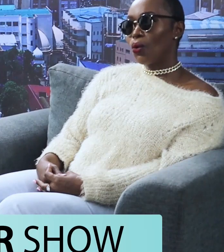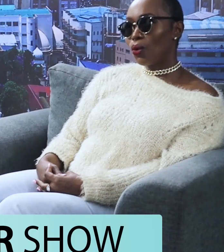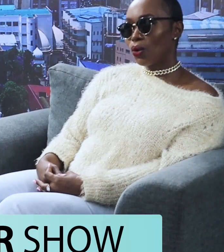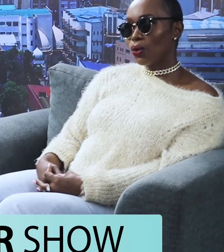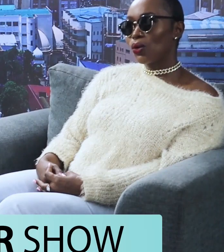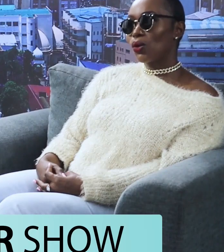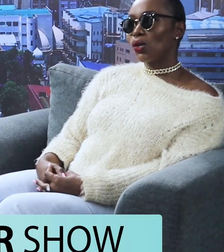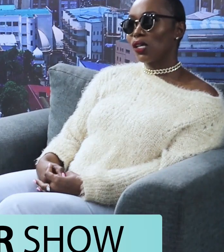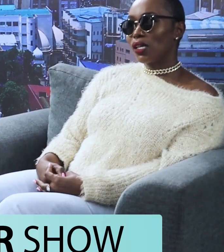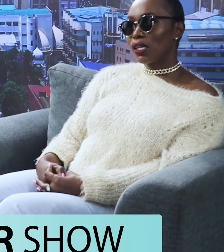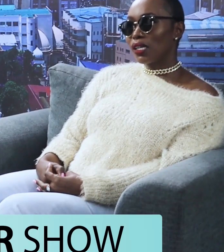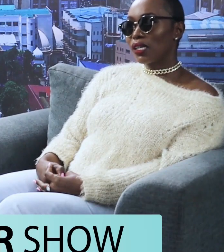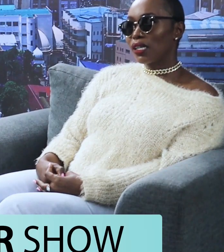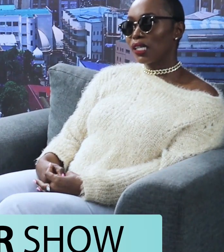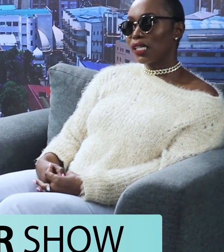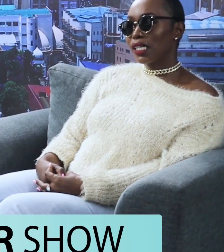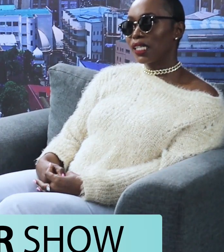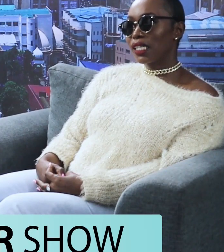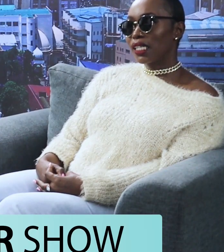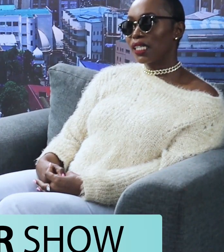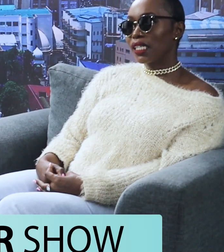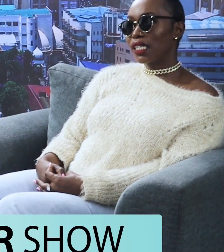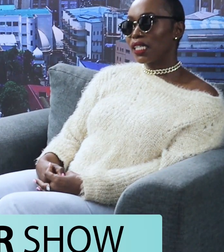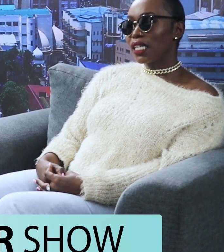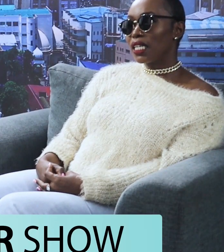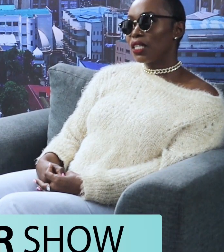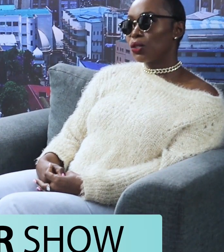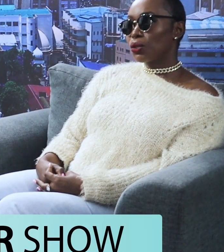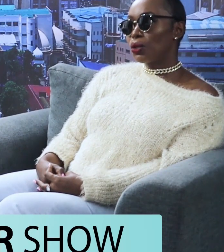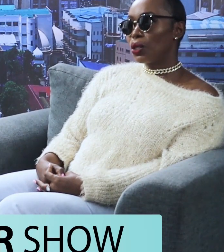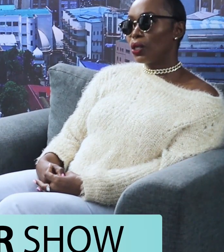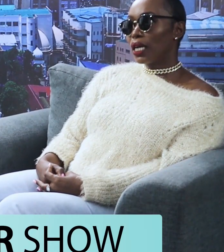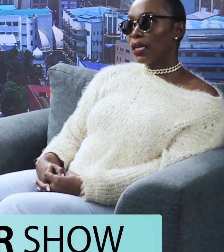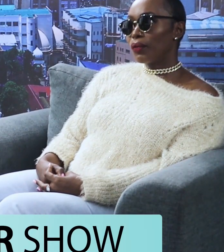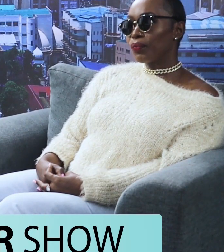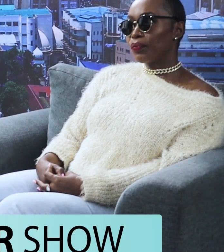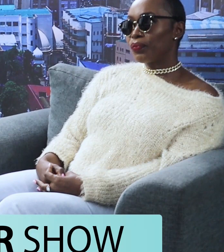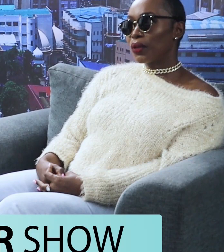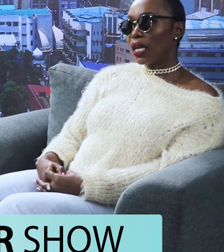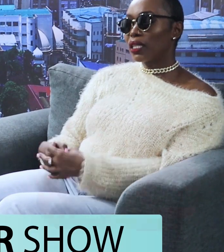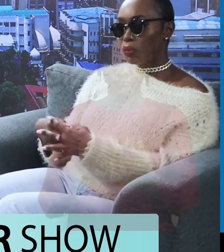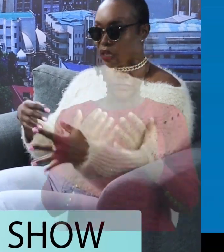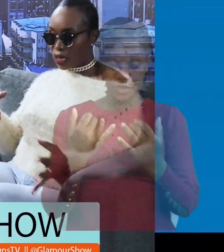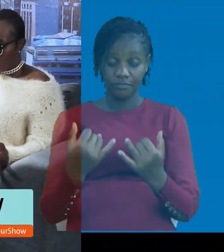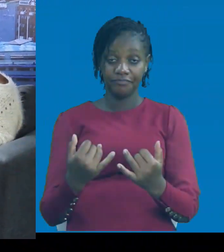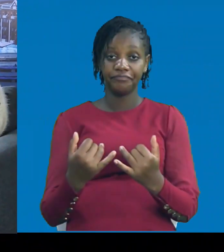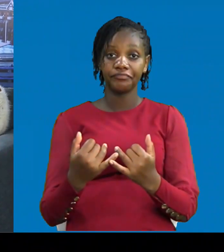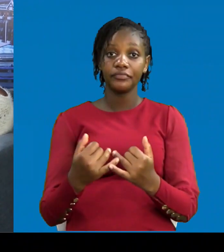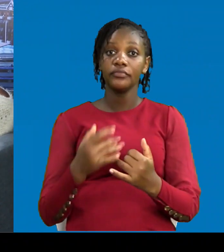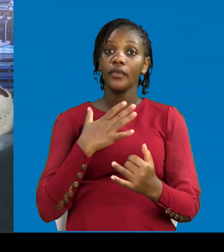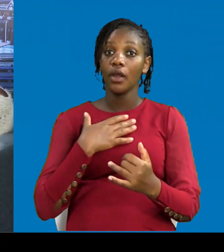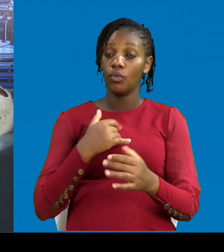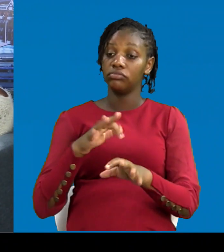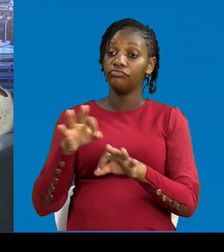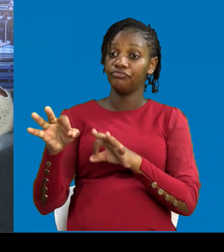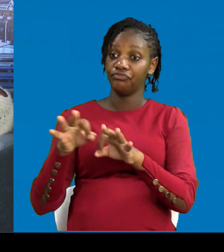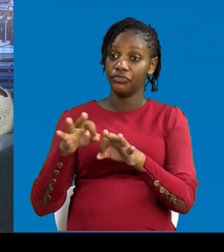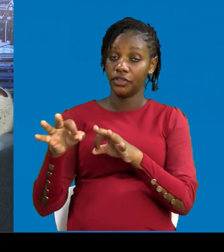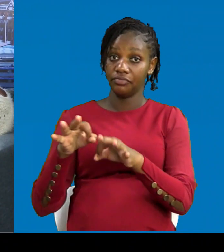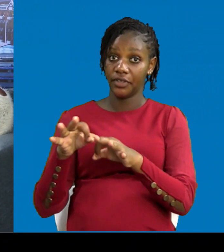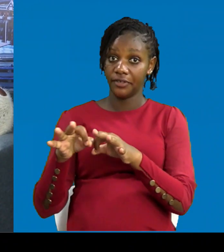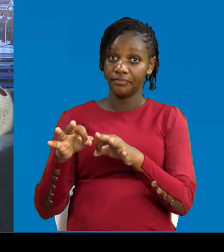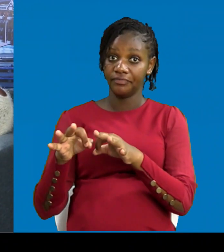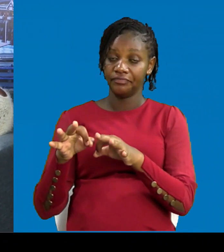for you to copy? Or what do you do with your customers? So, I'll explain. I think this I'd